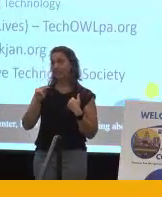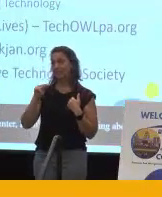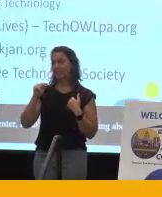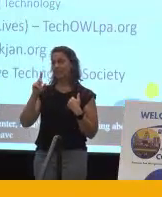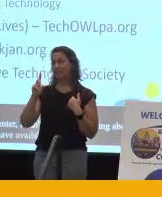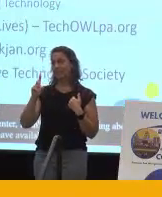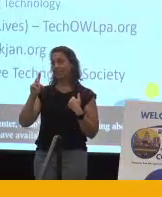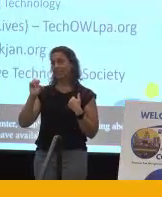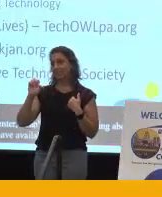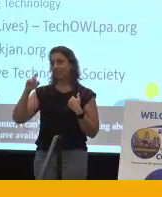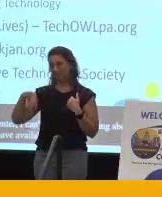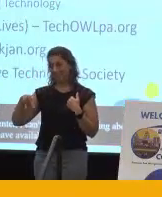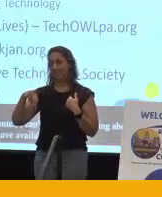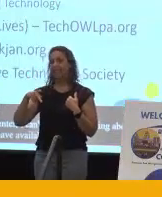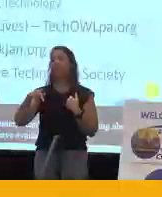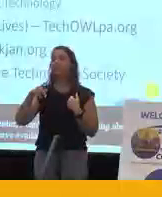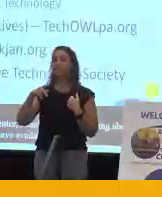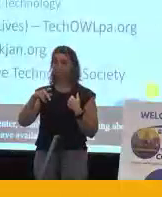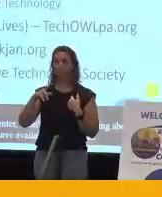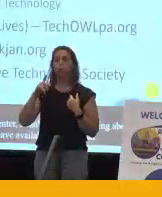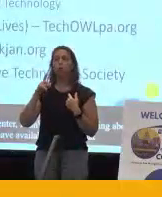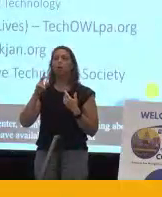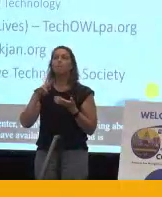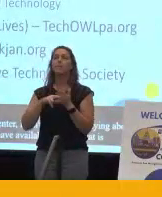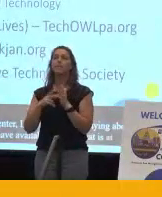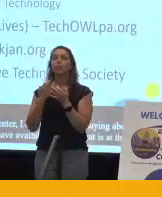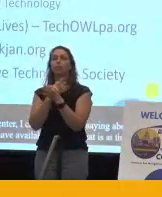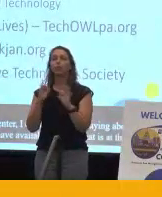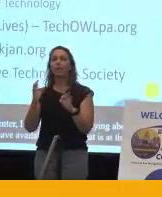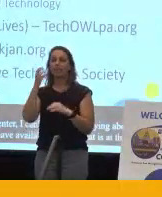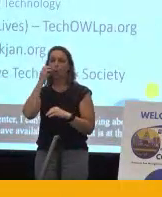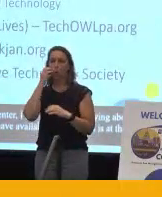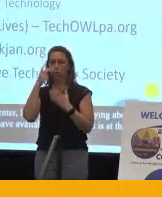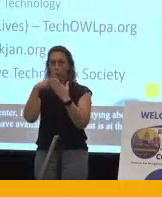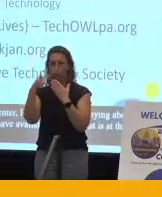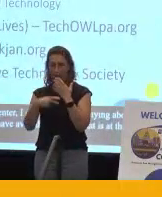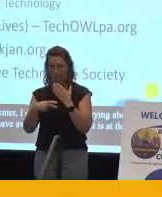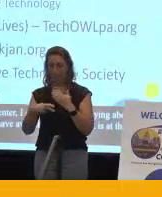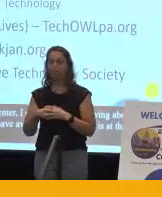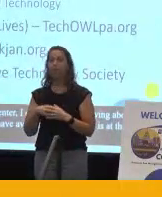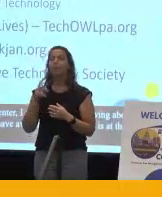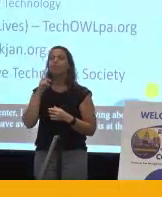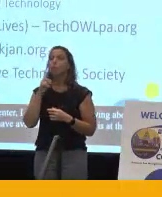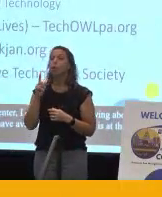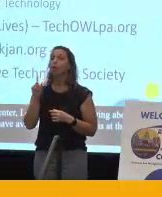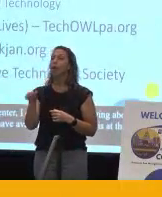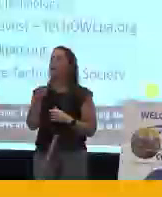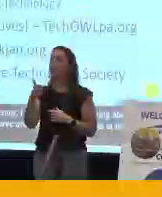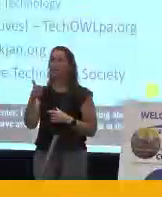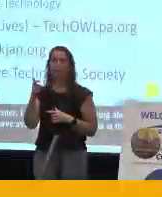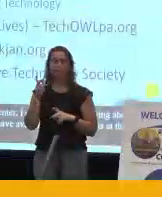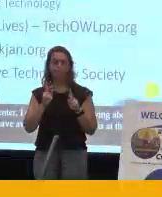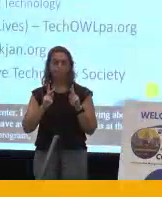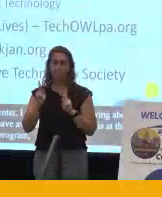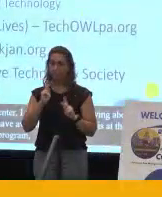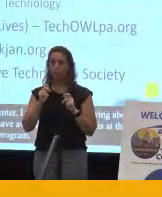Telecommunications Device Distribution Program, aka the free phone program, which is for individuals with hearing